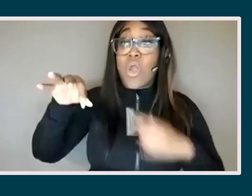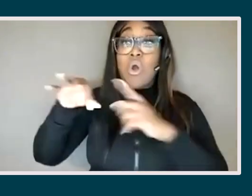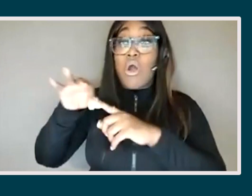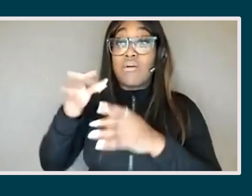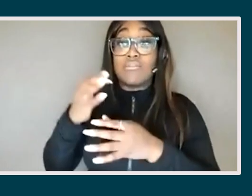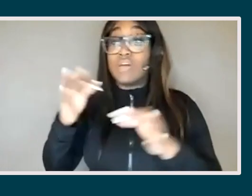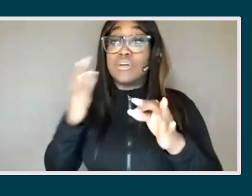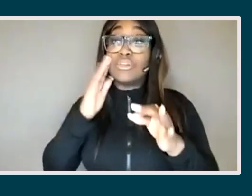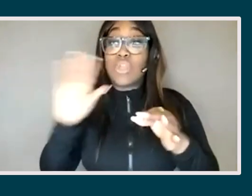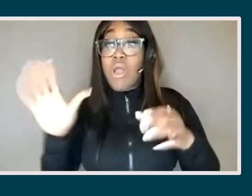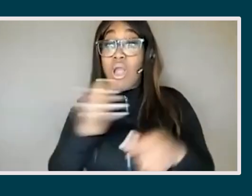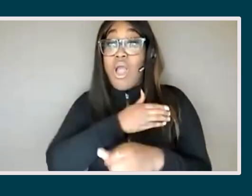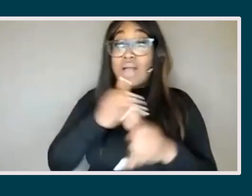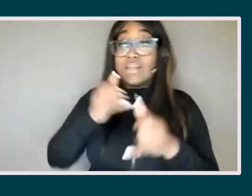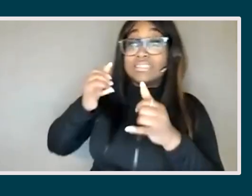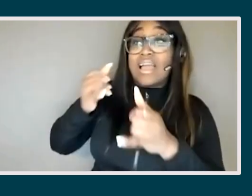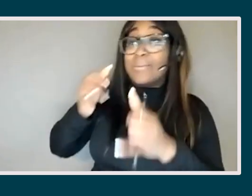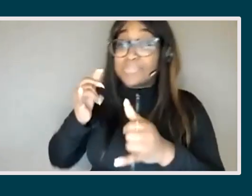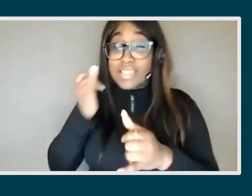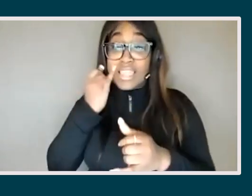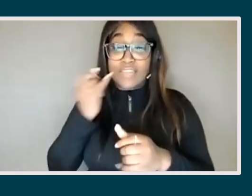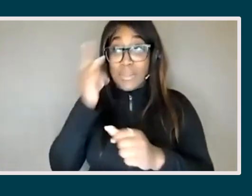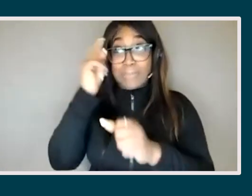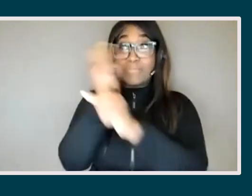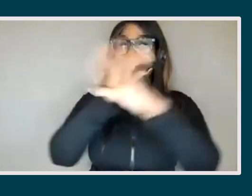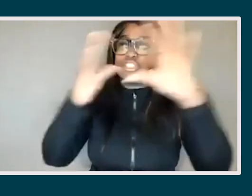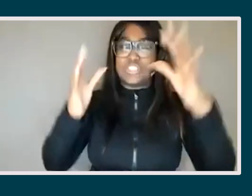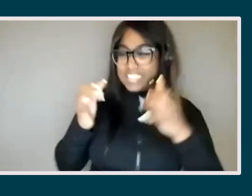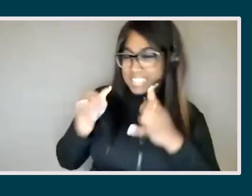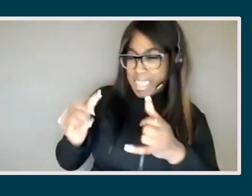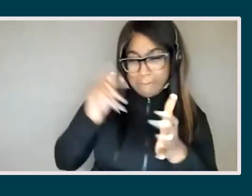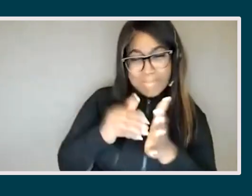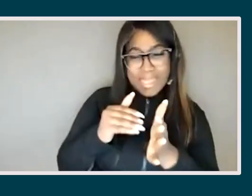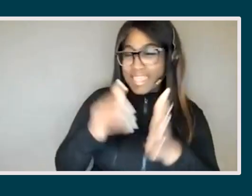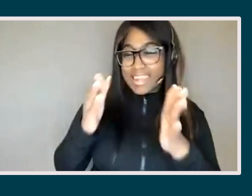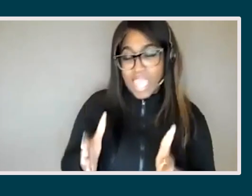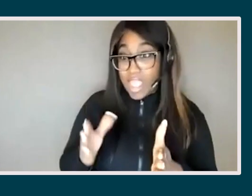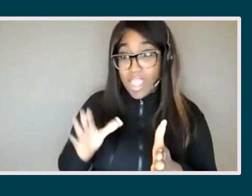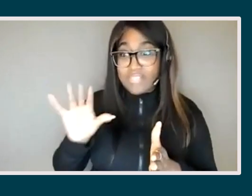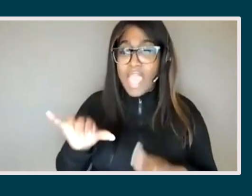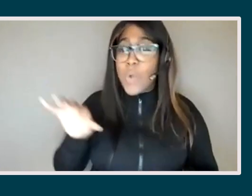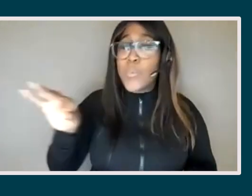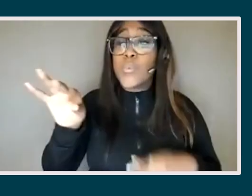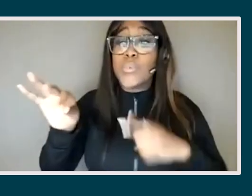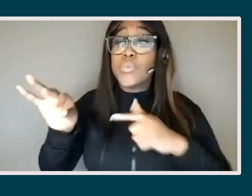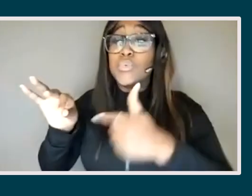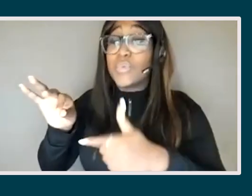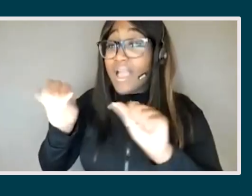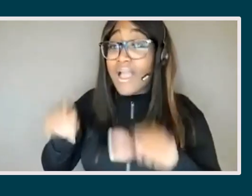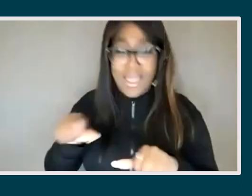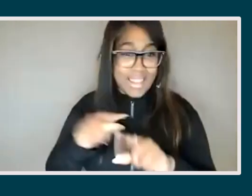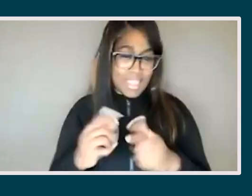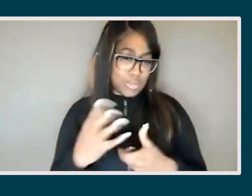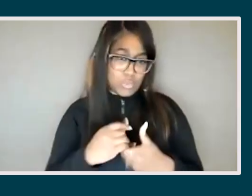aspire, like set your vision of yourself is that you're a millionaire. And so, I can certainly include myself in this. I'm not saying